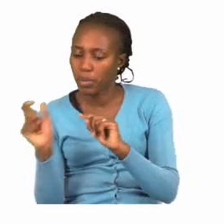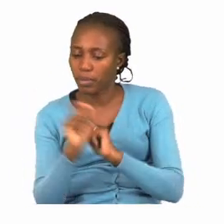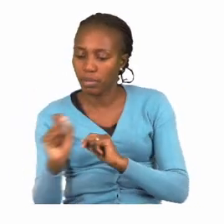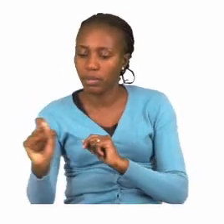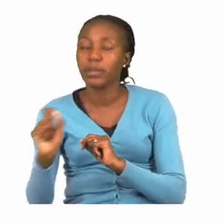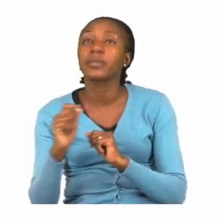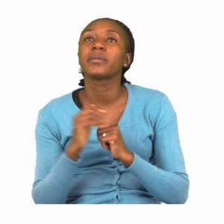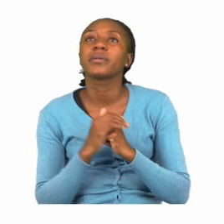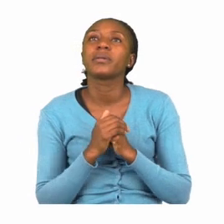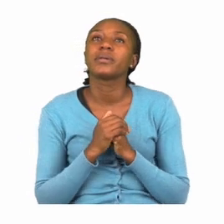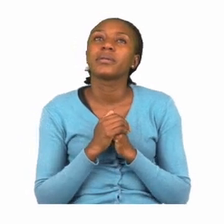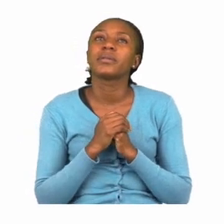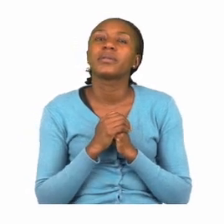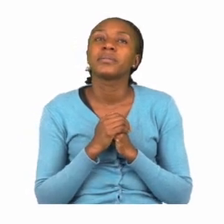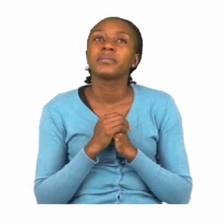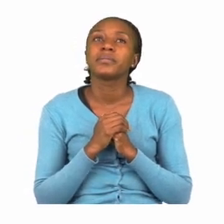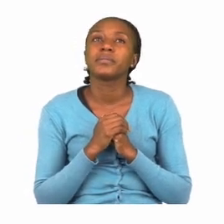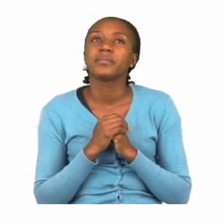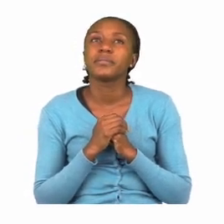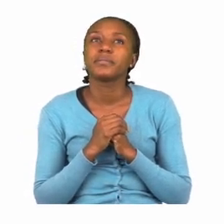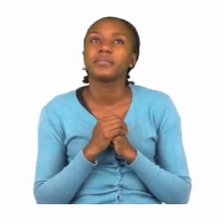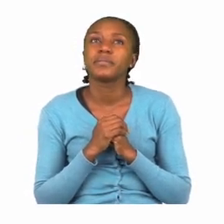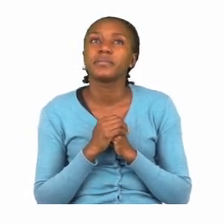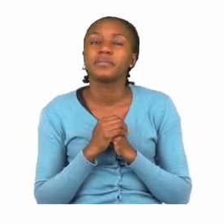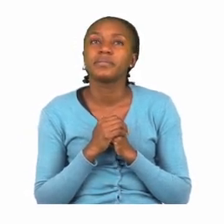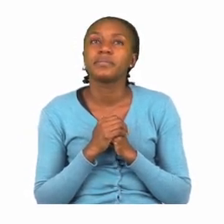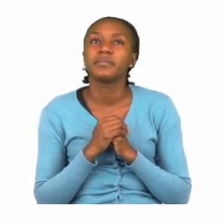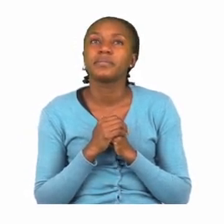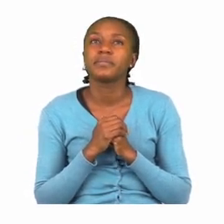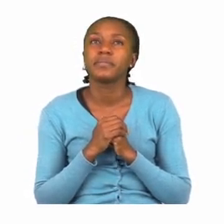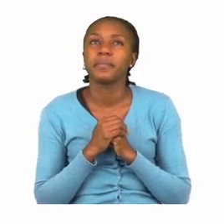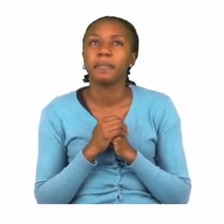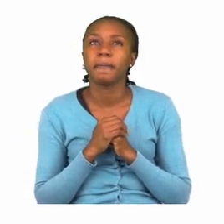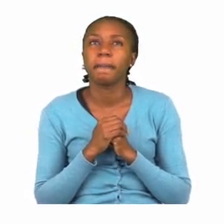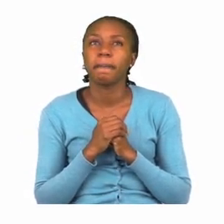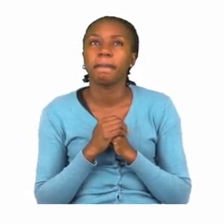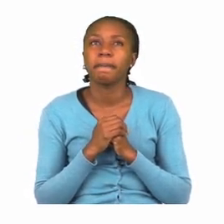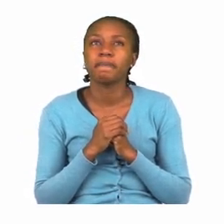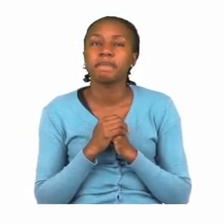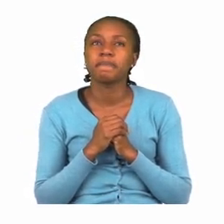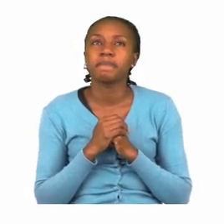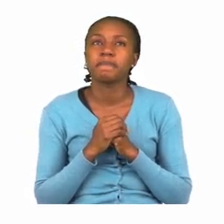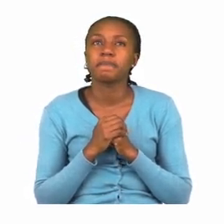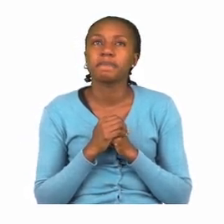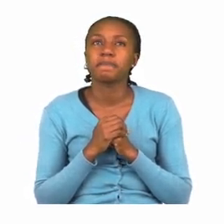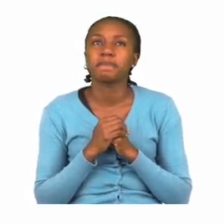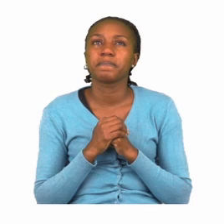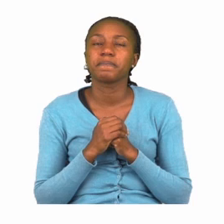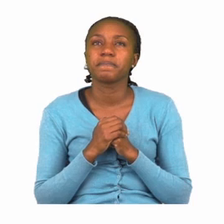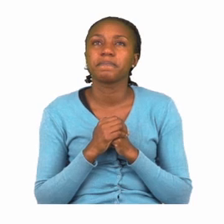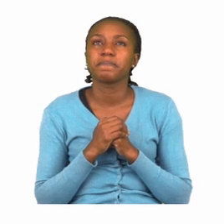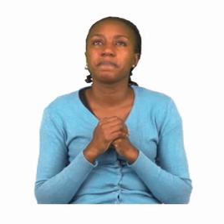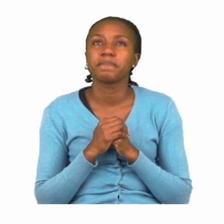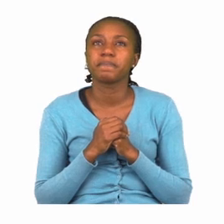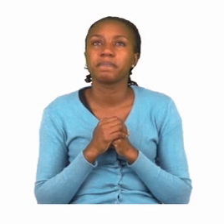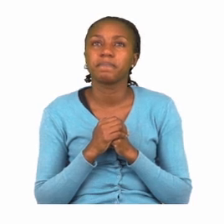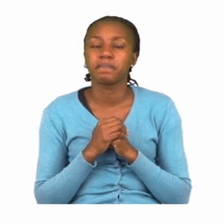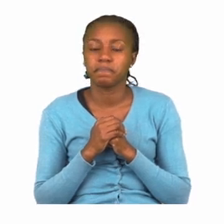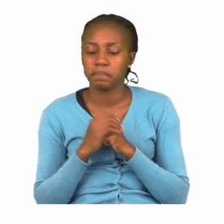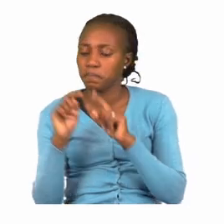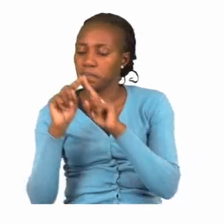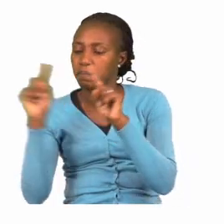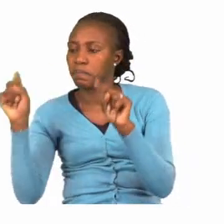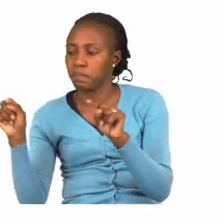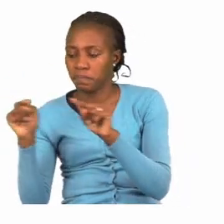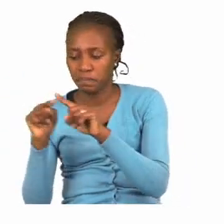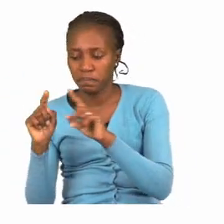you counted, or after you counted them all, you need to go ahead and write in the right amount in